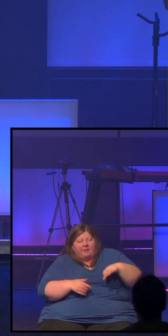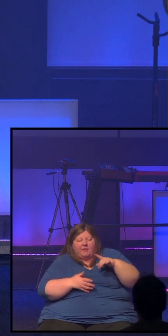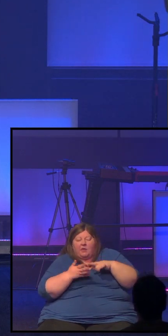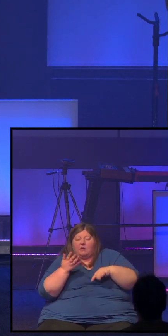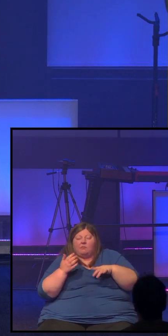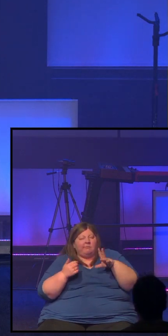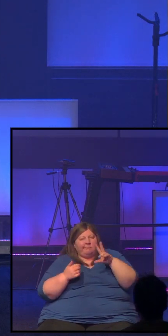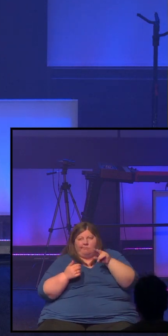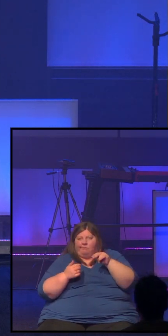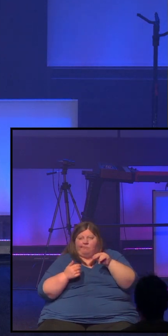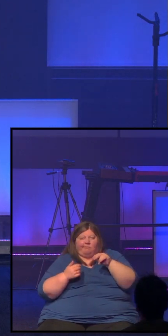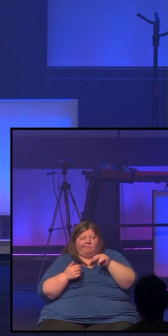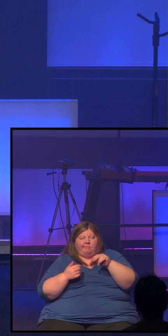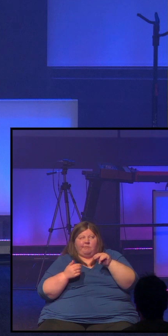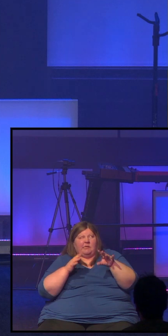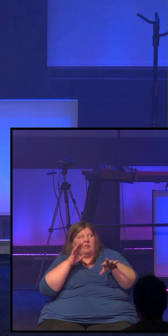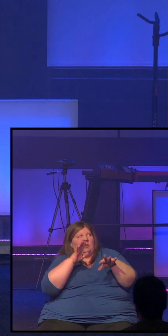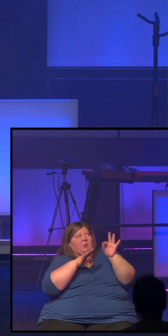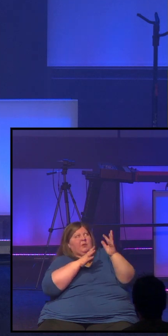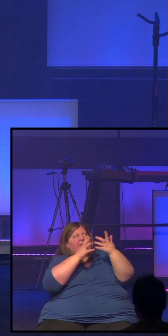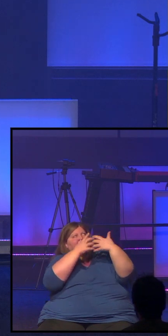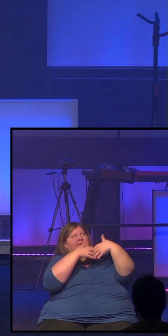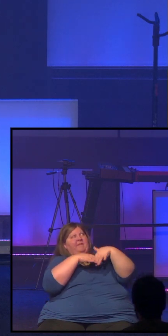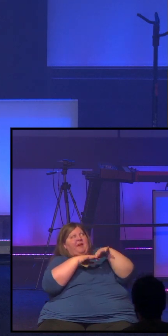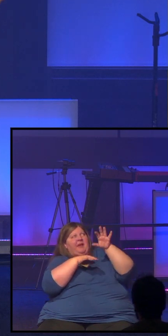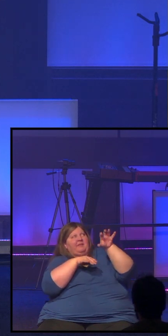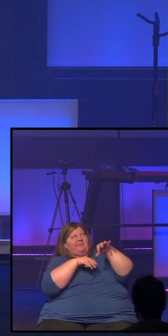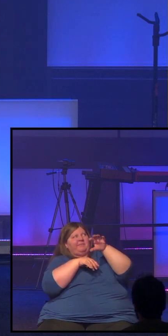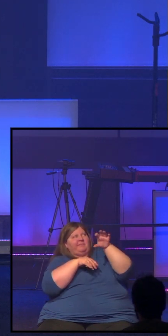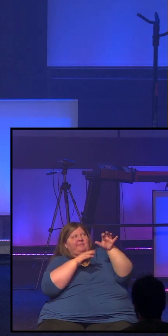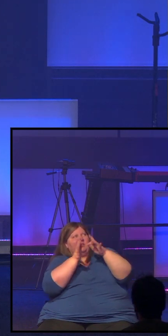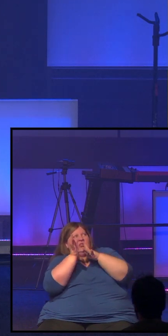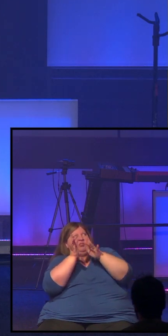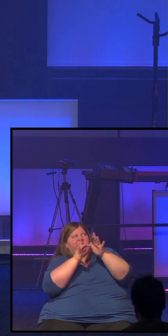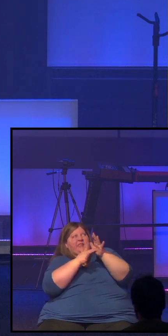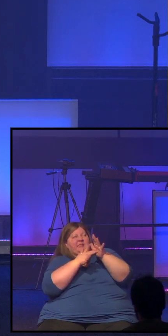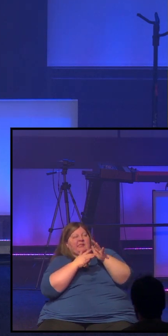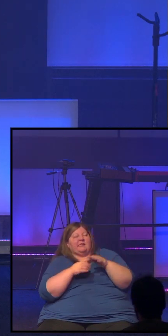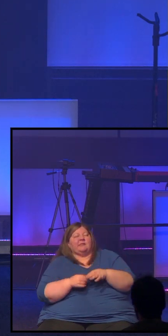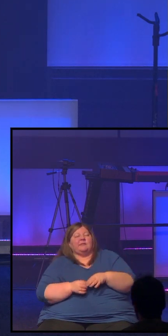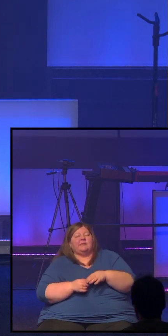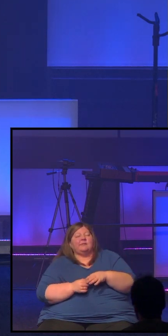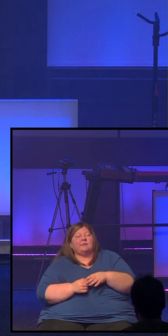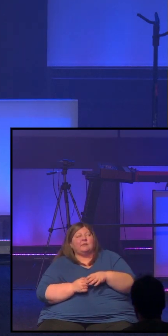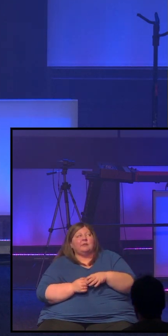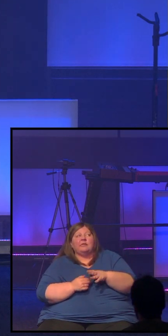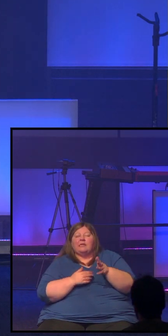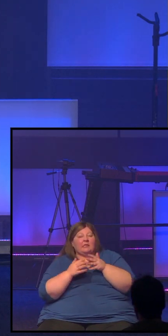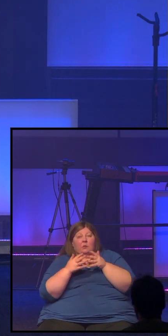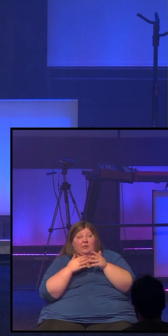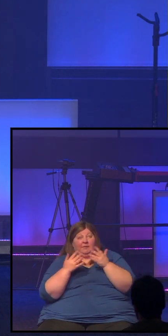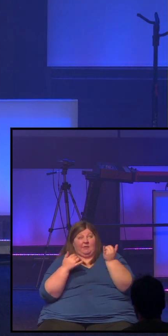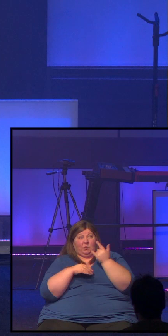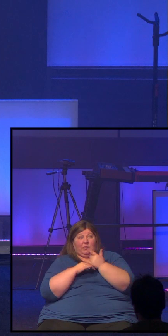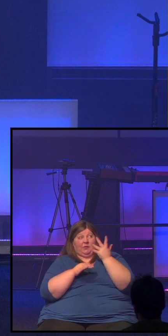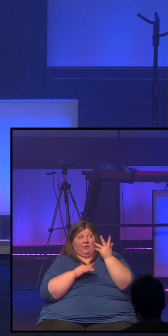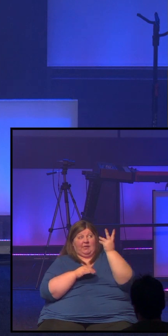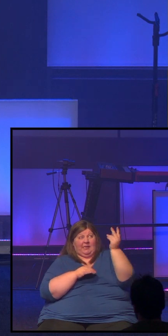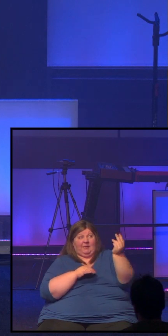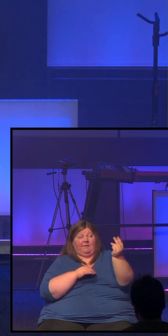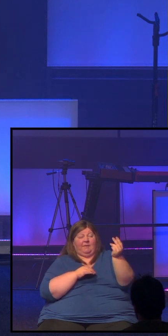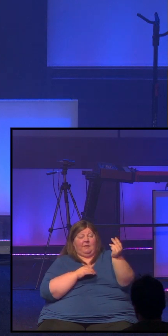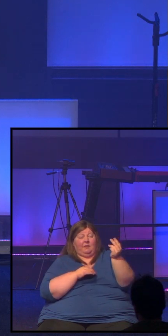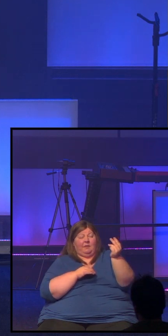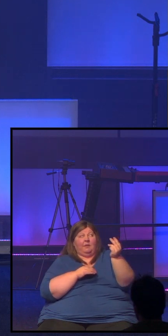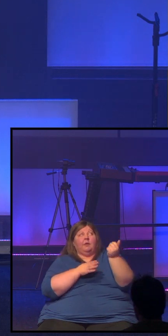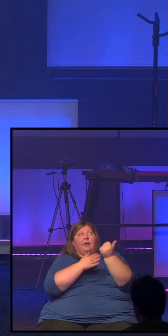are found in the broken body and in the shed blood of Jesus. And so, God, even as we walk out of this place today,